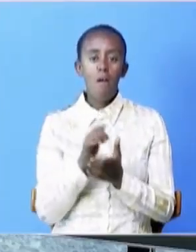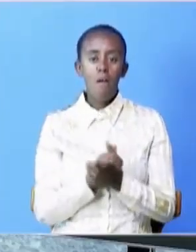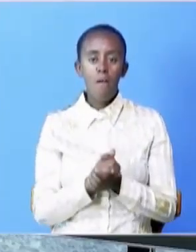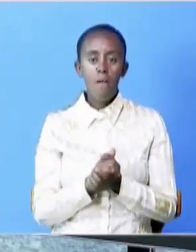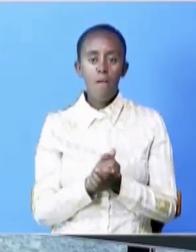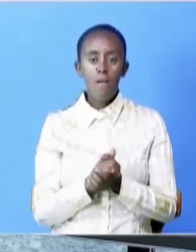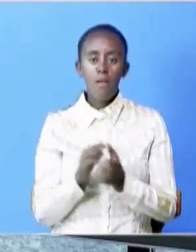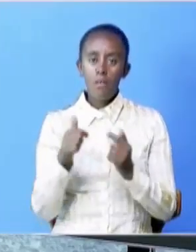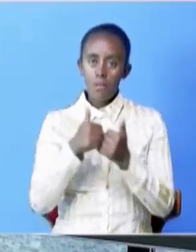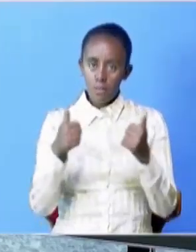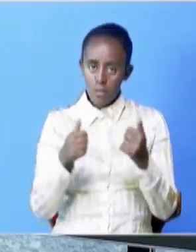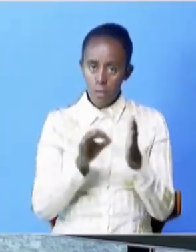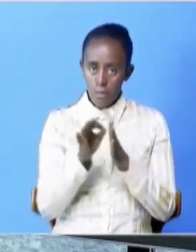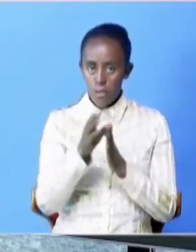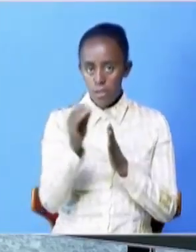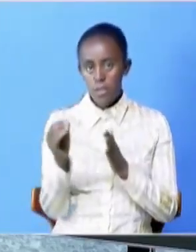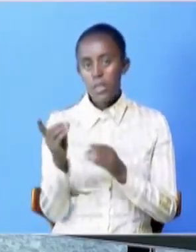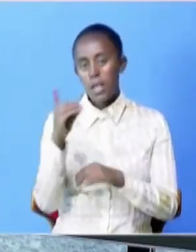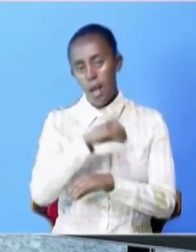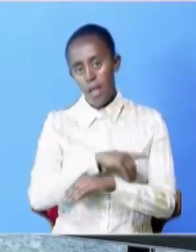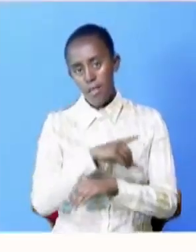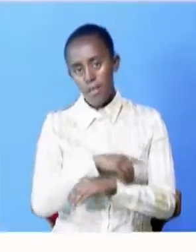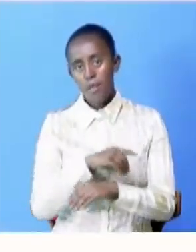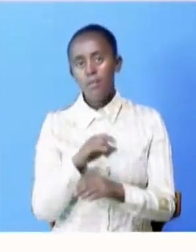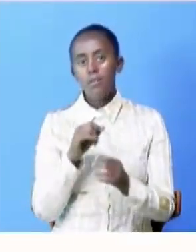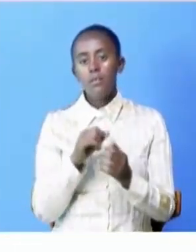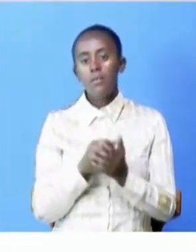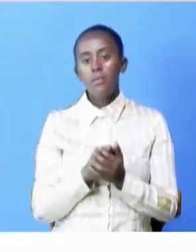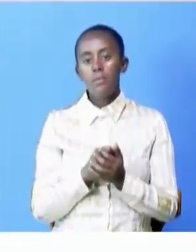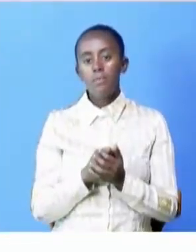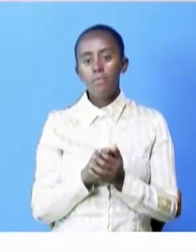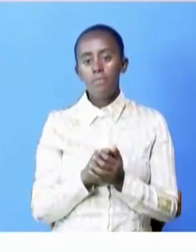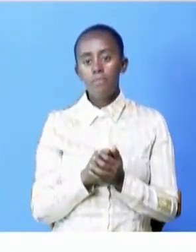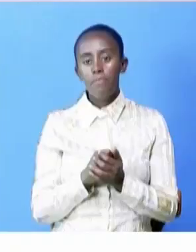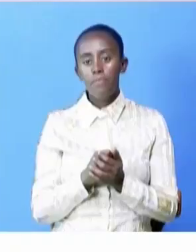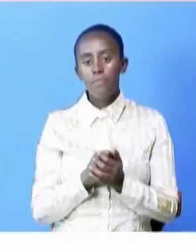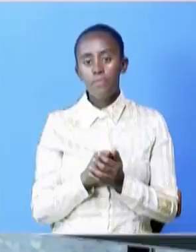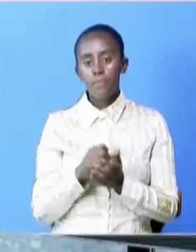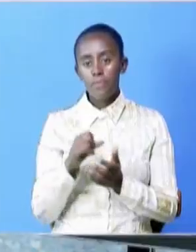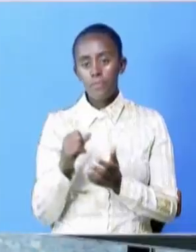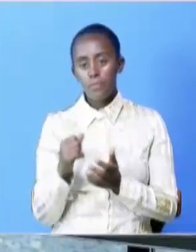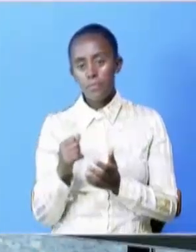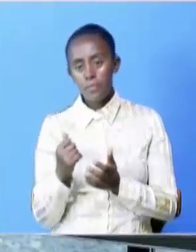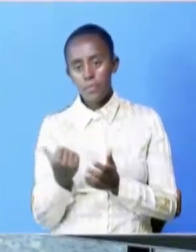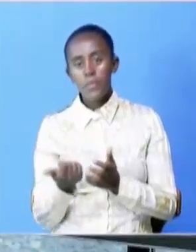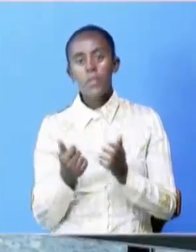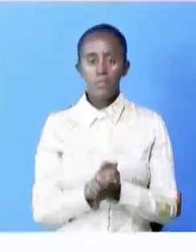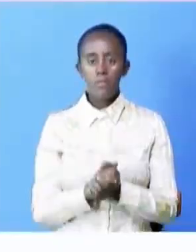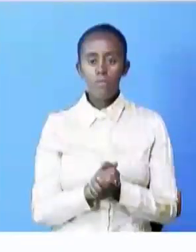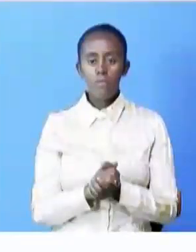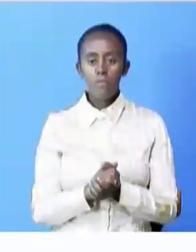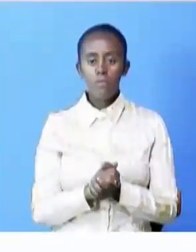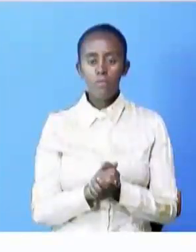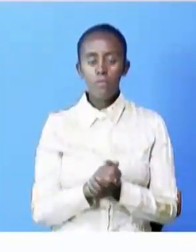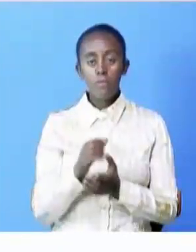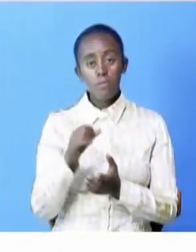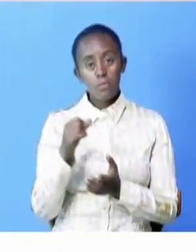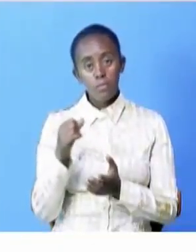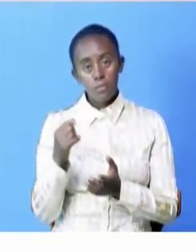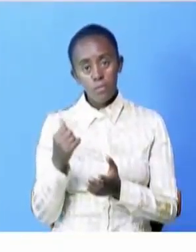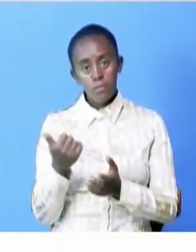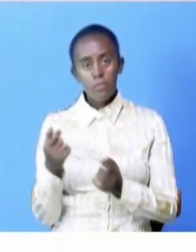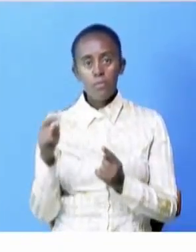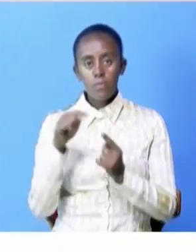to separate numbers and dates. That is the second use. What about its third use? The other one